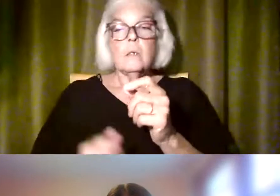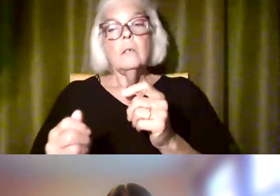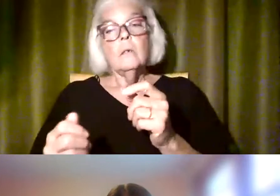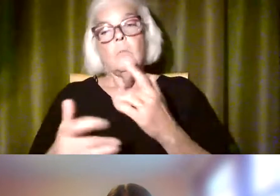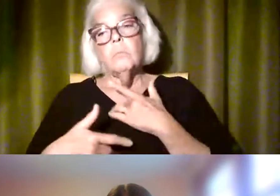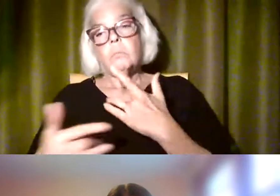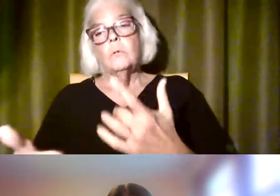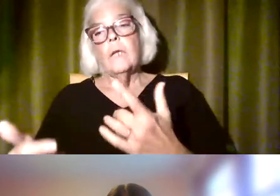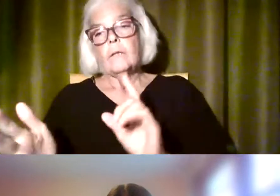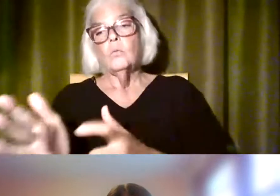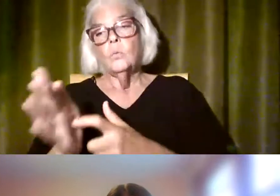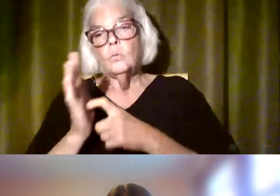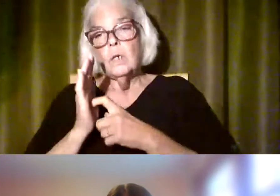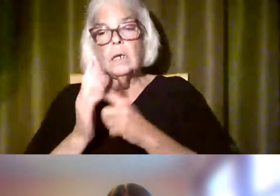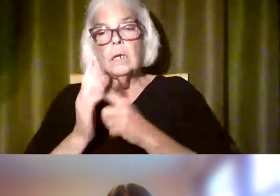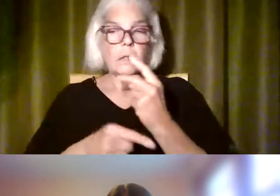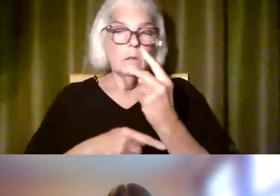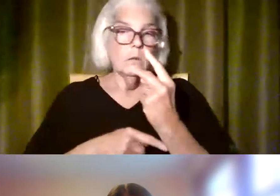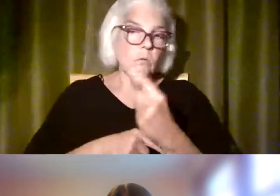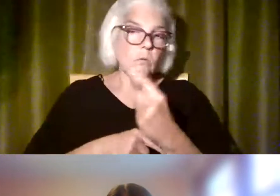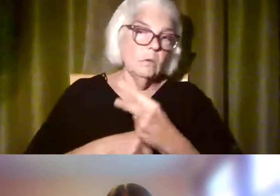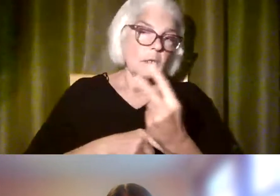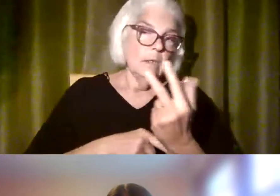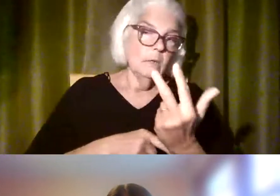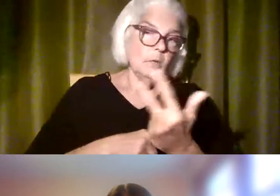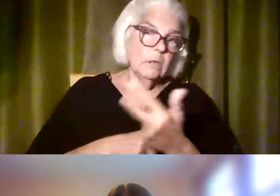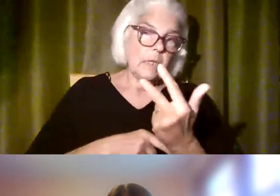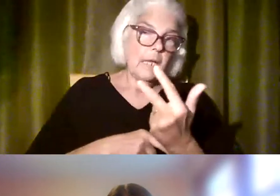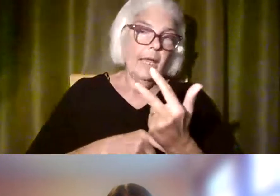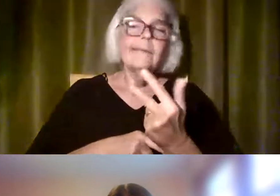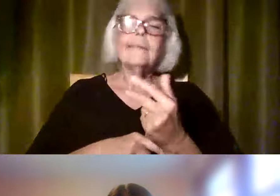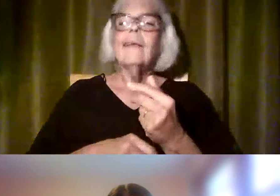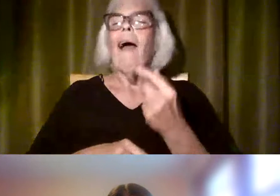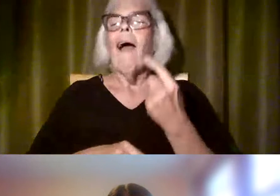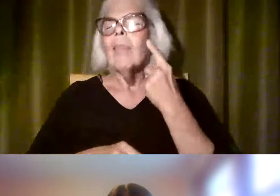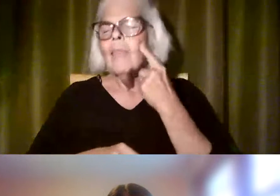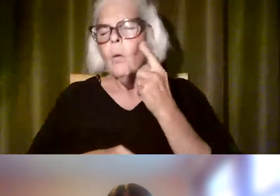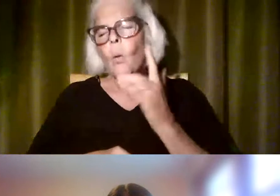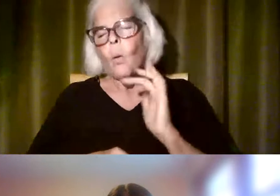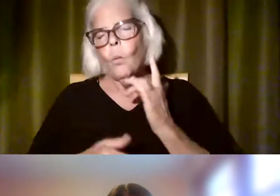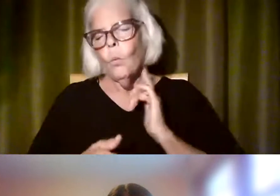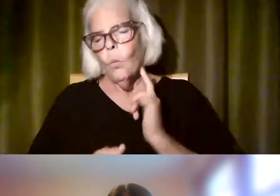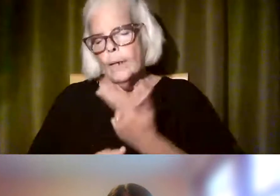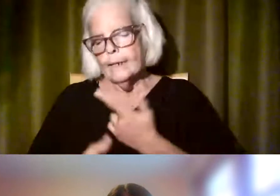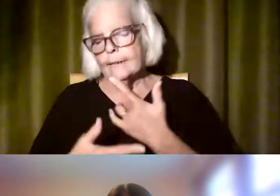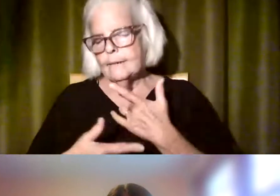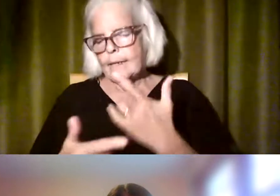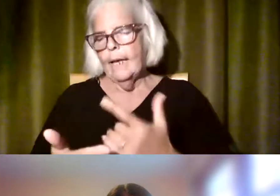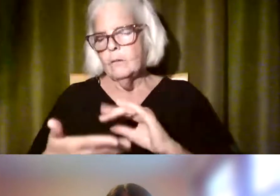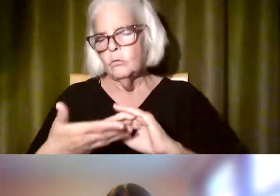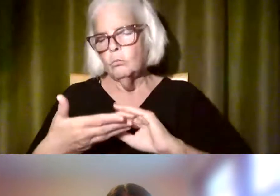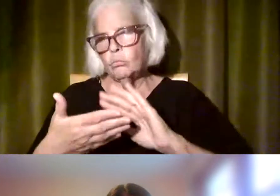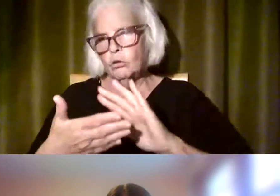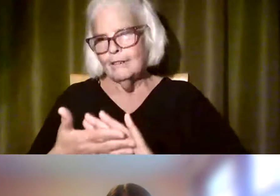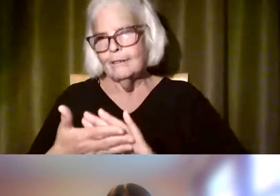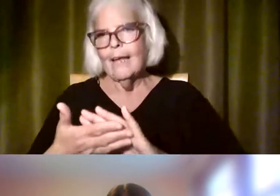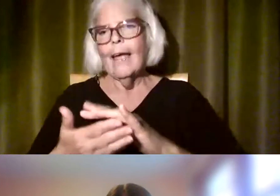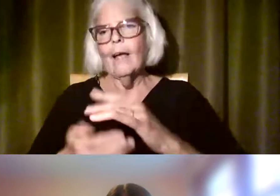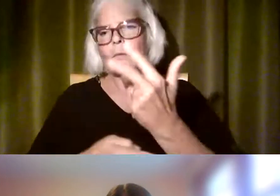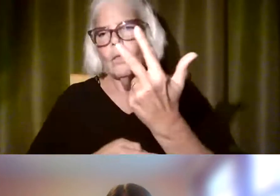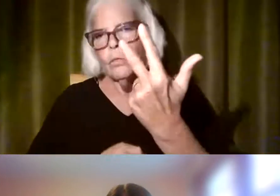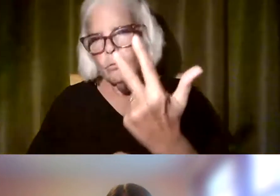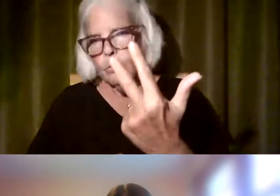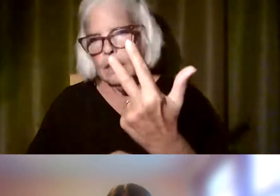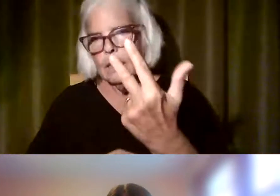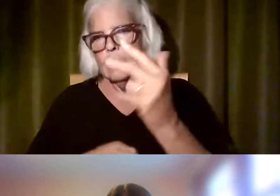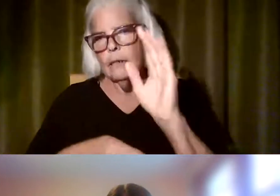believe our messaging says 3 business days. Just sometimes there are delays with couriers and with their volumes. For most